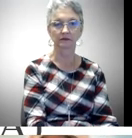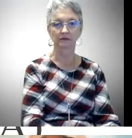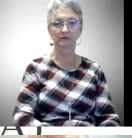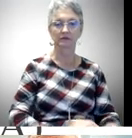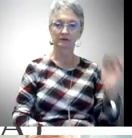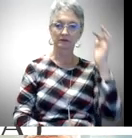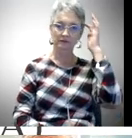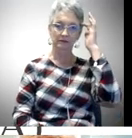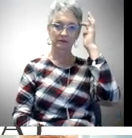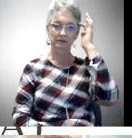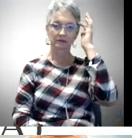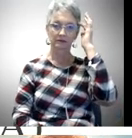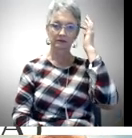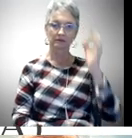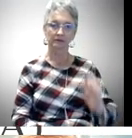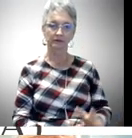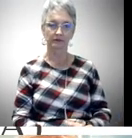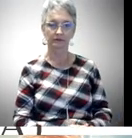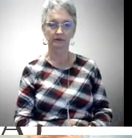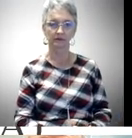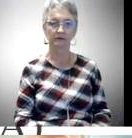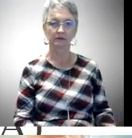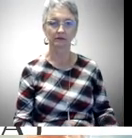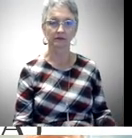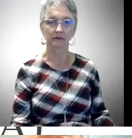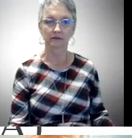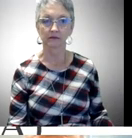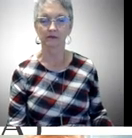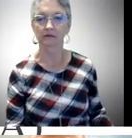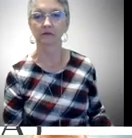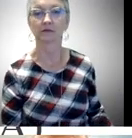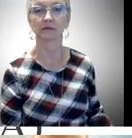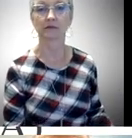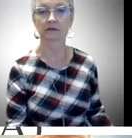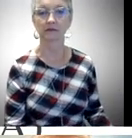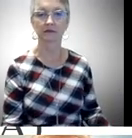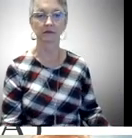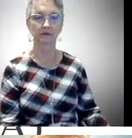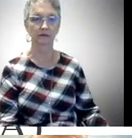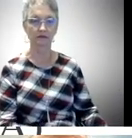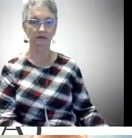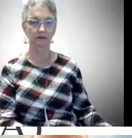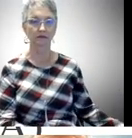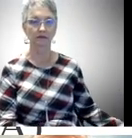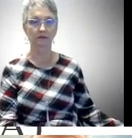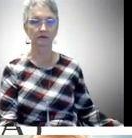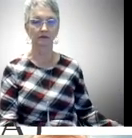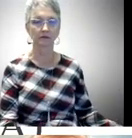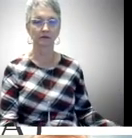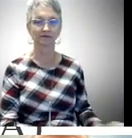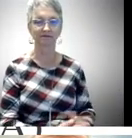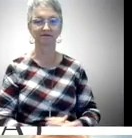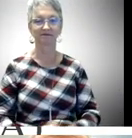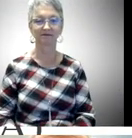slide. The other thing which I think is pretty amazing in the timing behind supported decision-making is the Americans